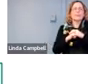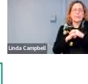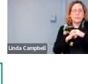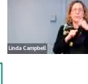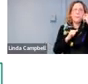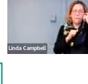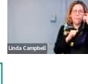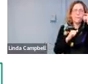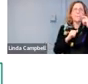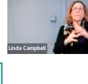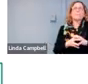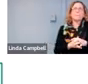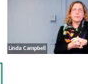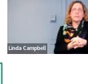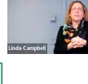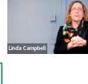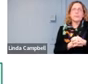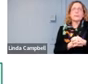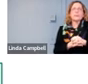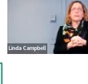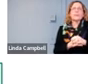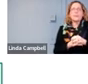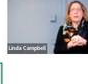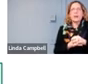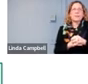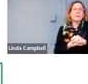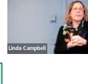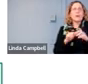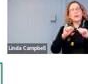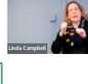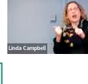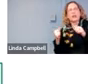in the Great Lakes, they had to do it offshore.